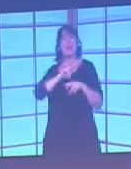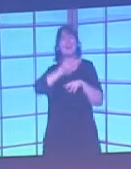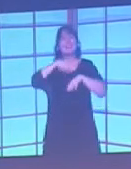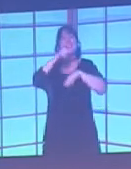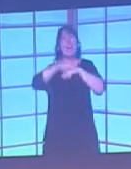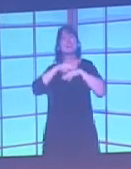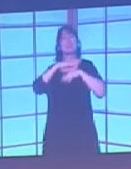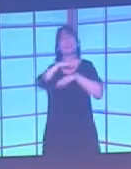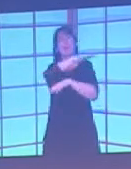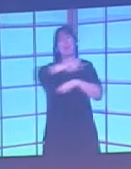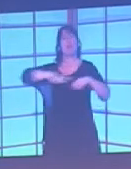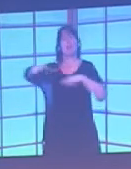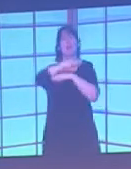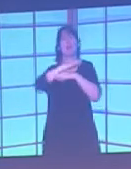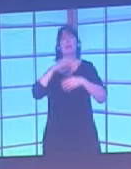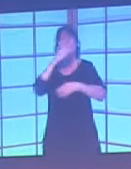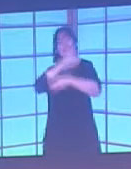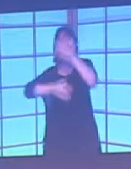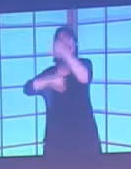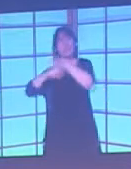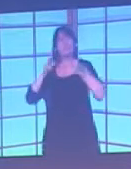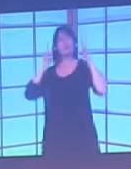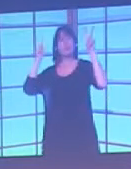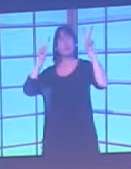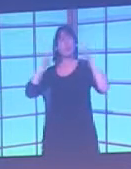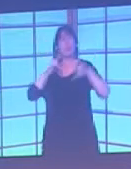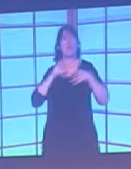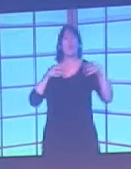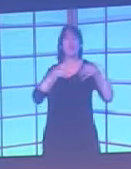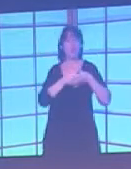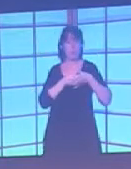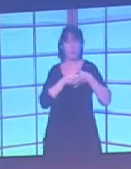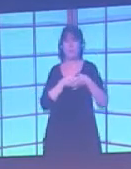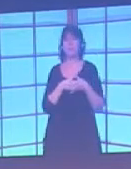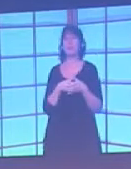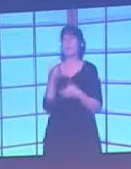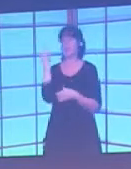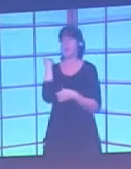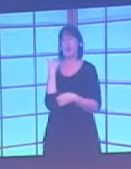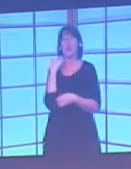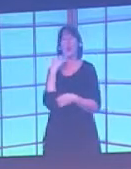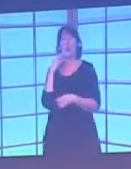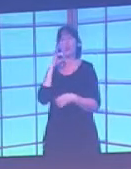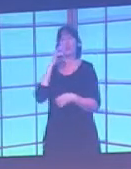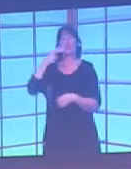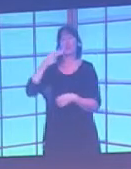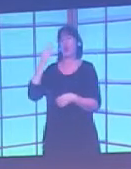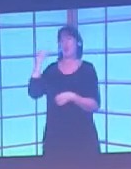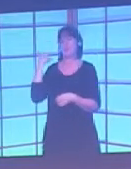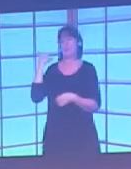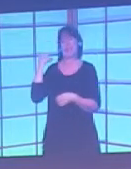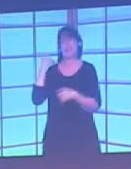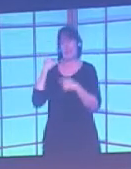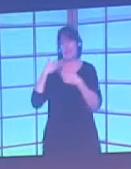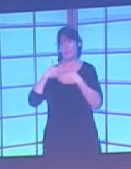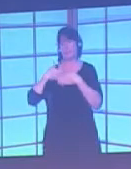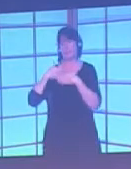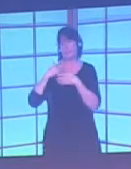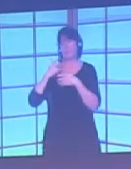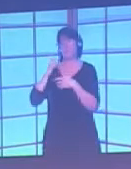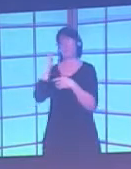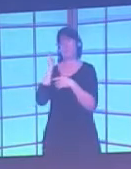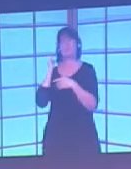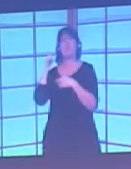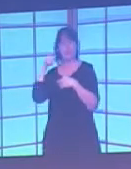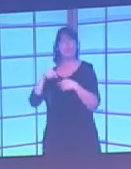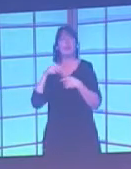groups. And we had a meeting on Thursday together to talk about a number of different things and to network